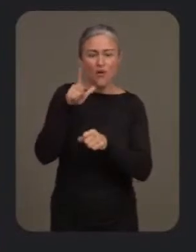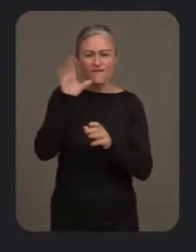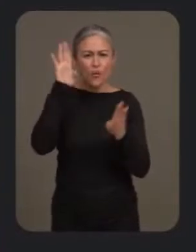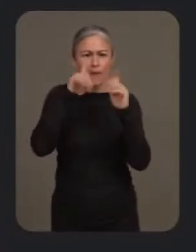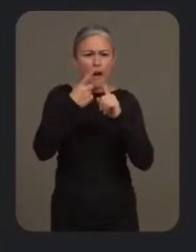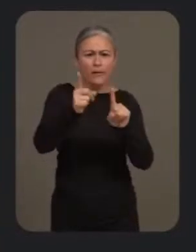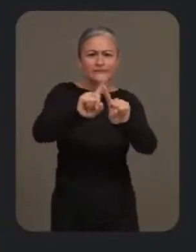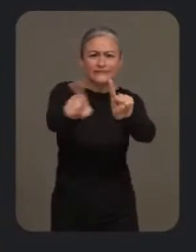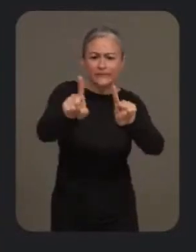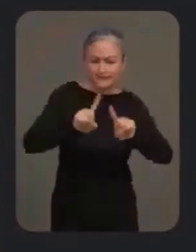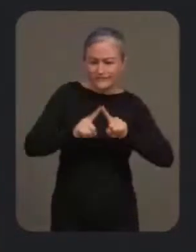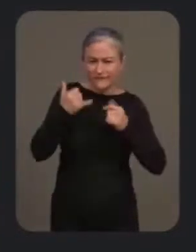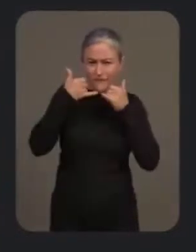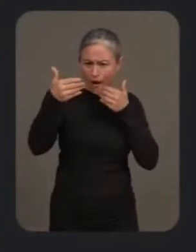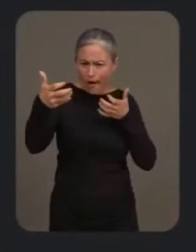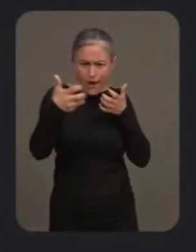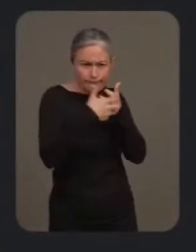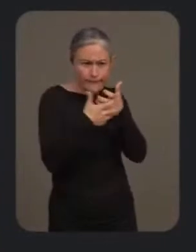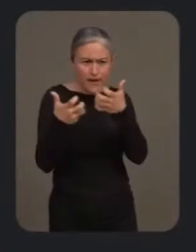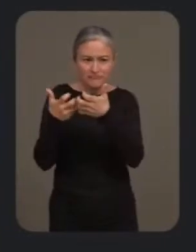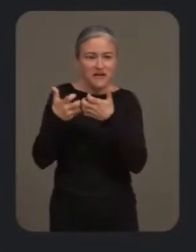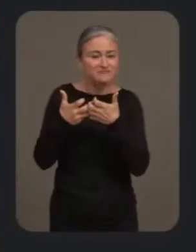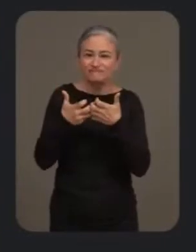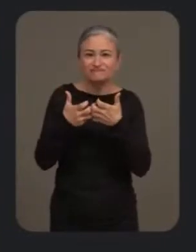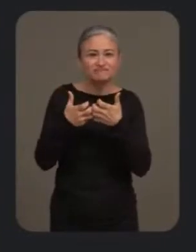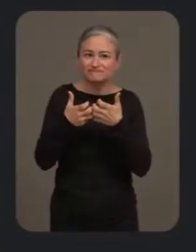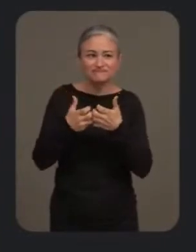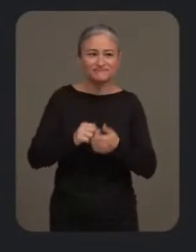about whether everyone is using the same type of phone.